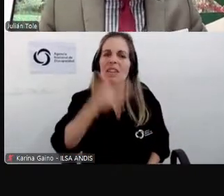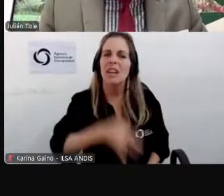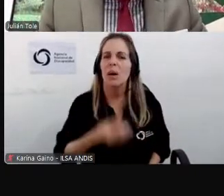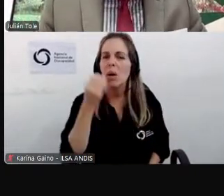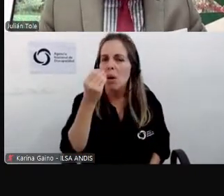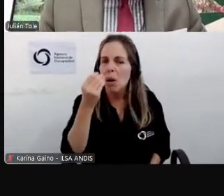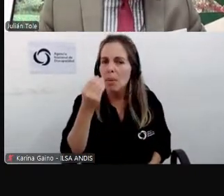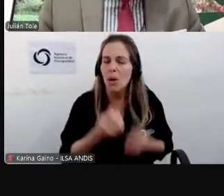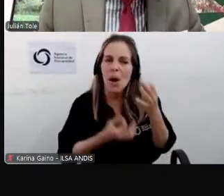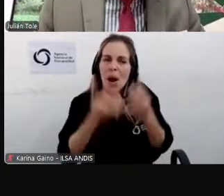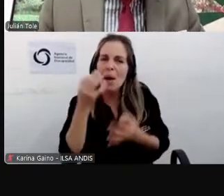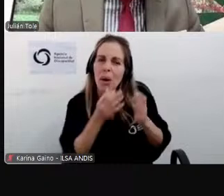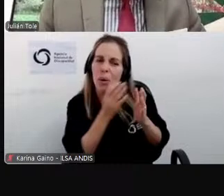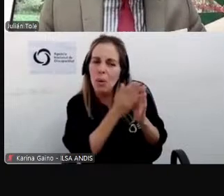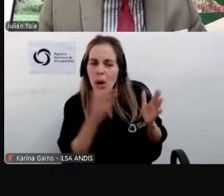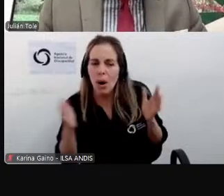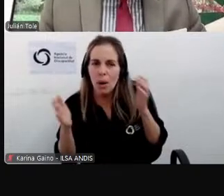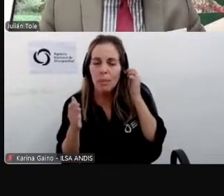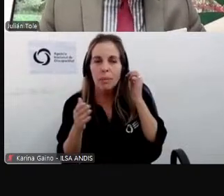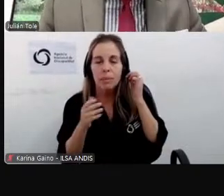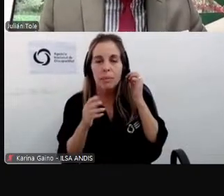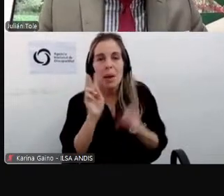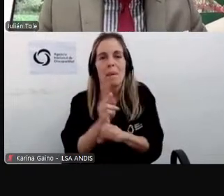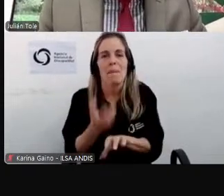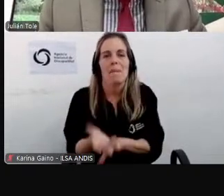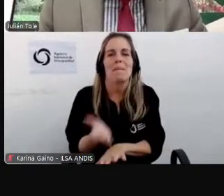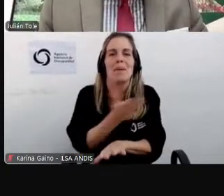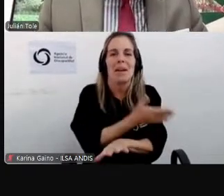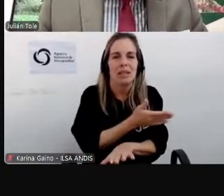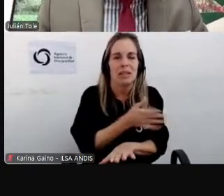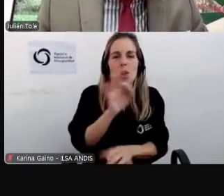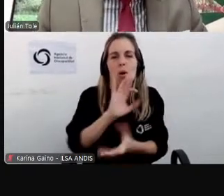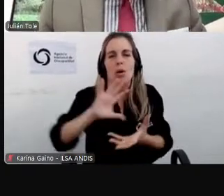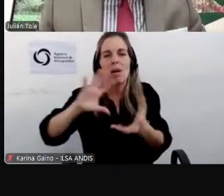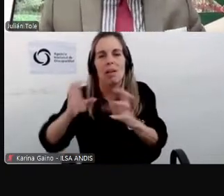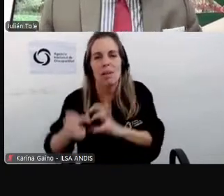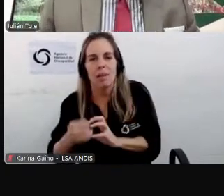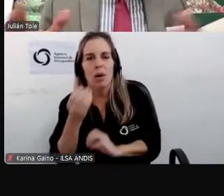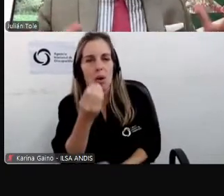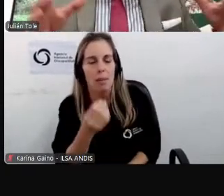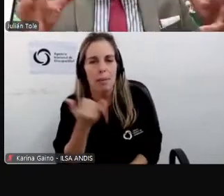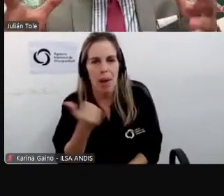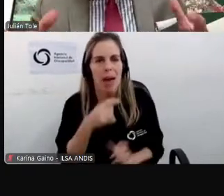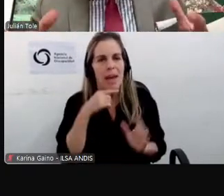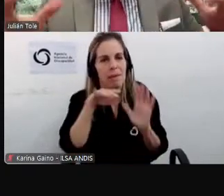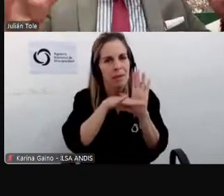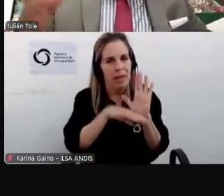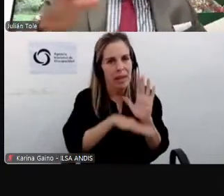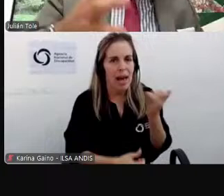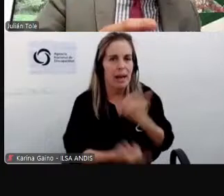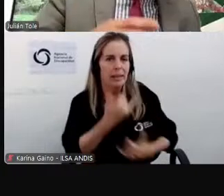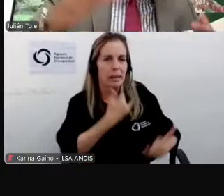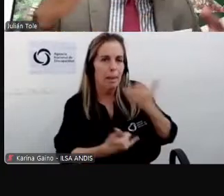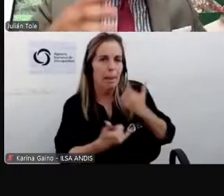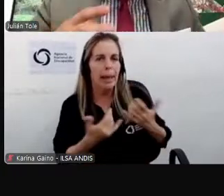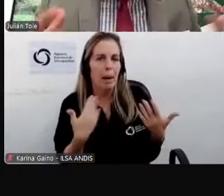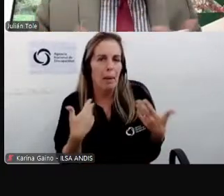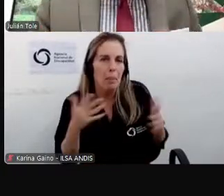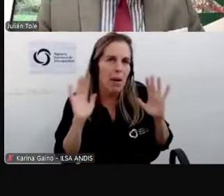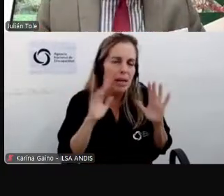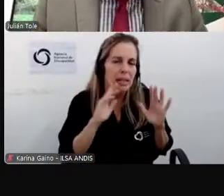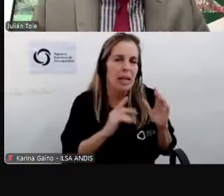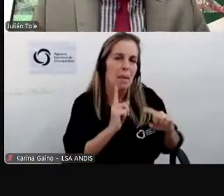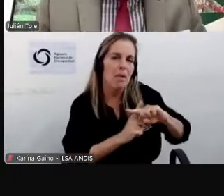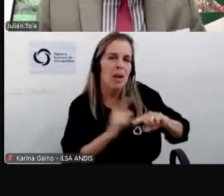nowadays it's extremely hard to understand how to assess prevention or how to determine whether a right has been impaired. There are